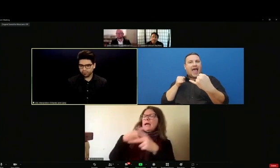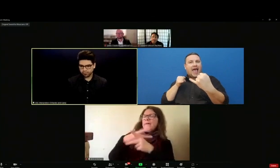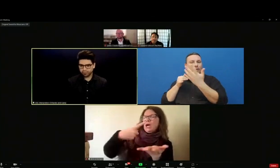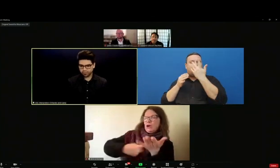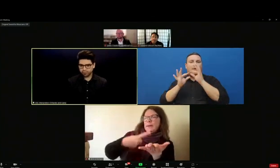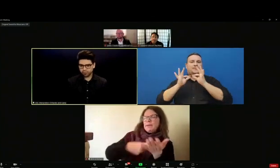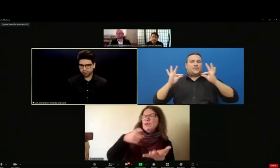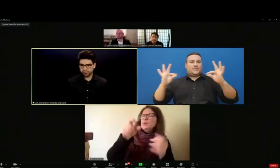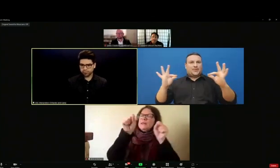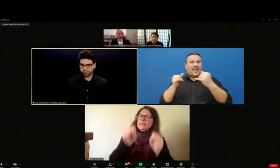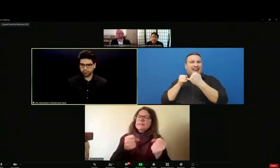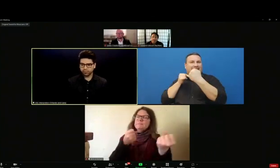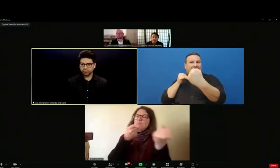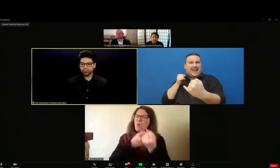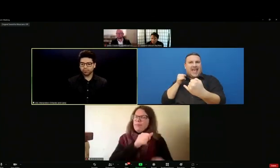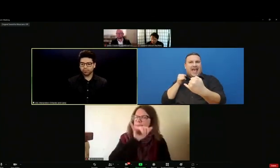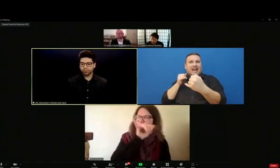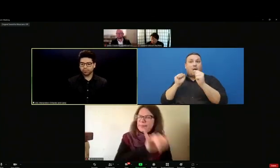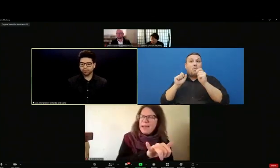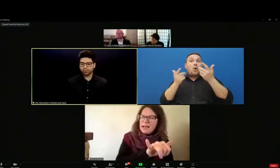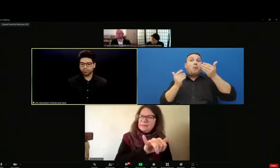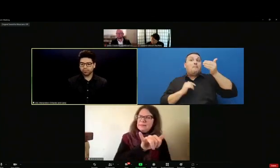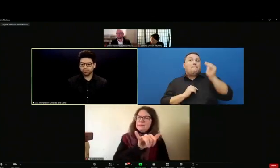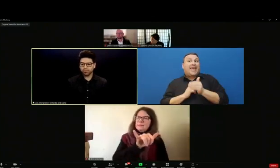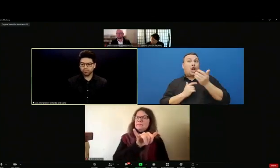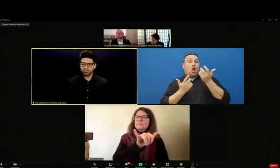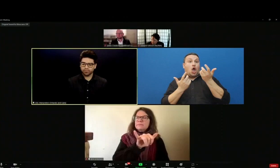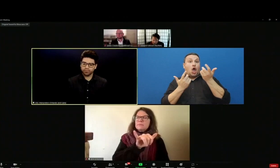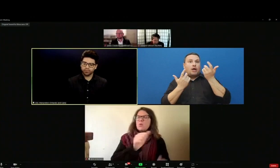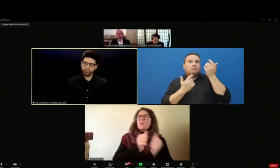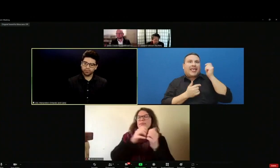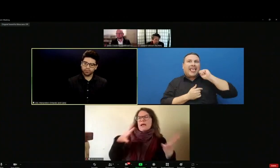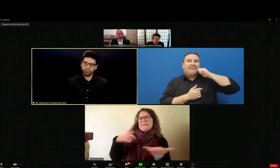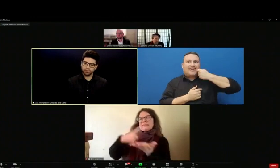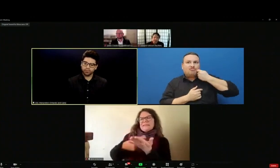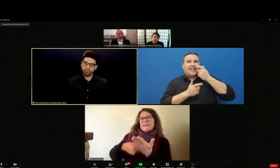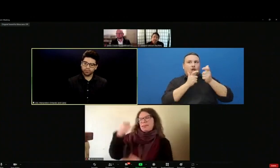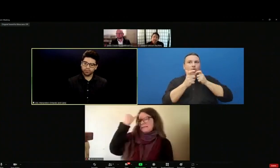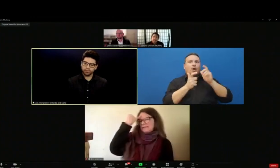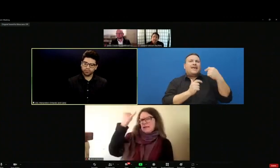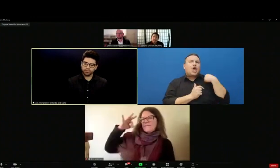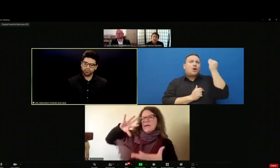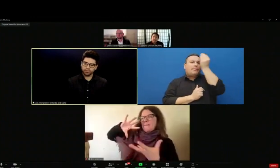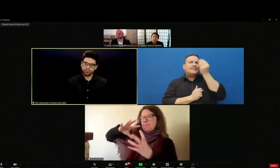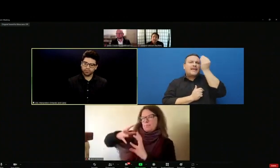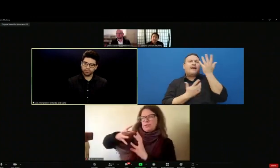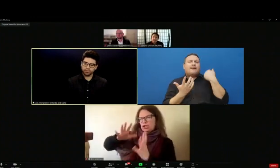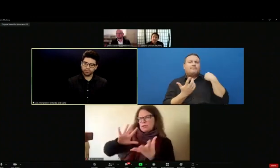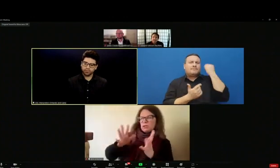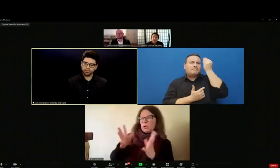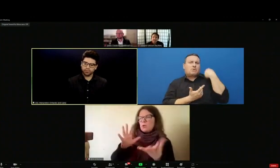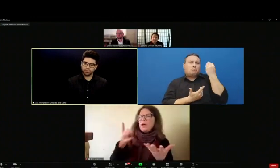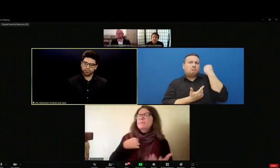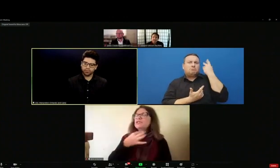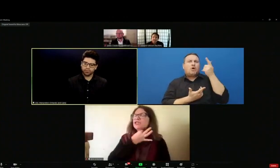less efficient the communication is. But I was wondering if you have an argument that can support that